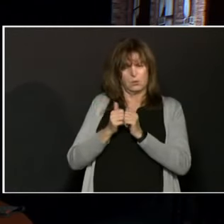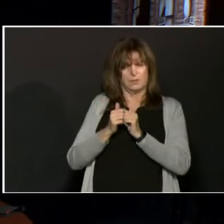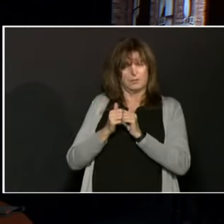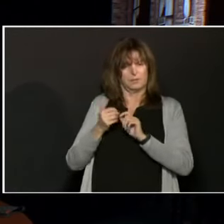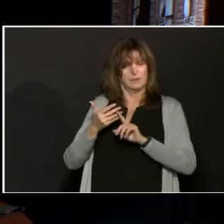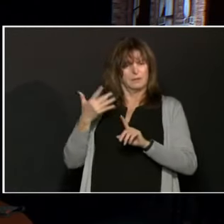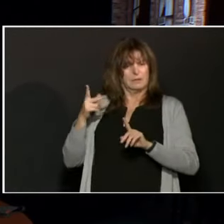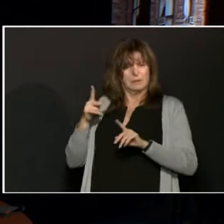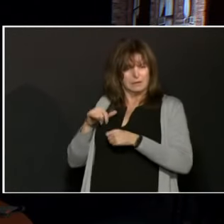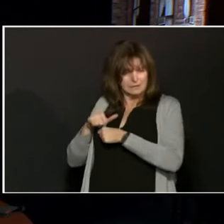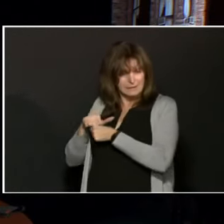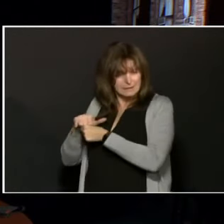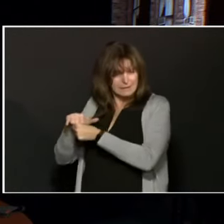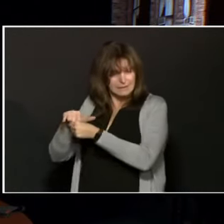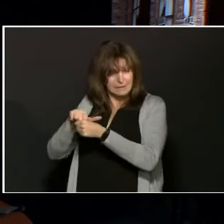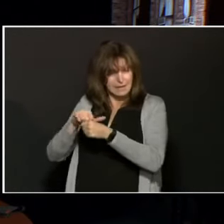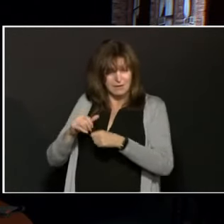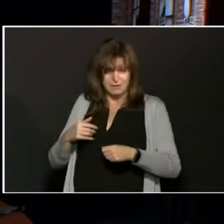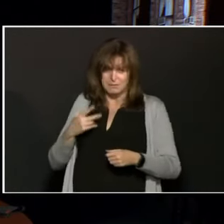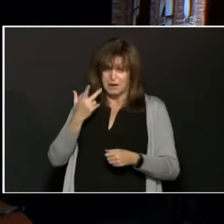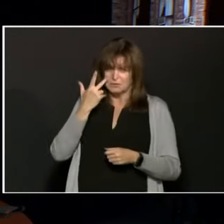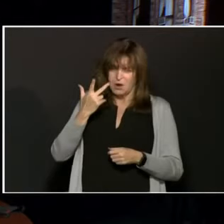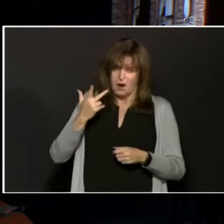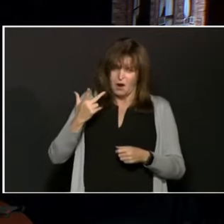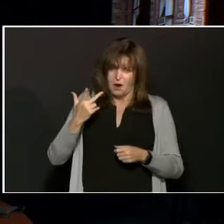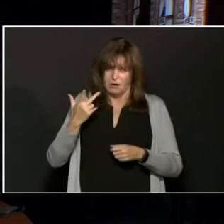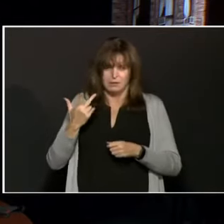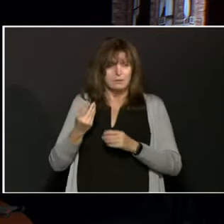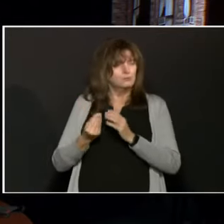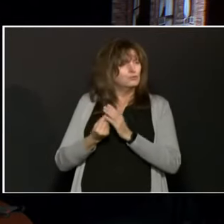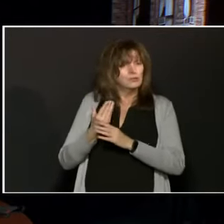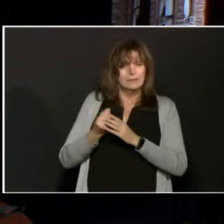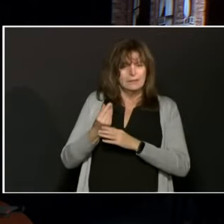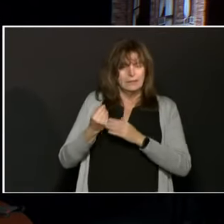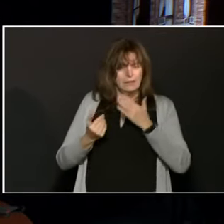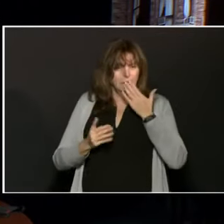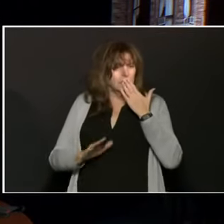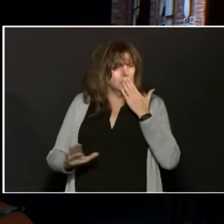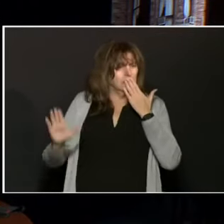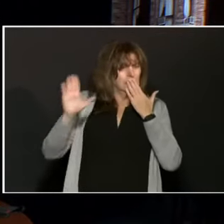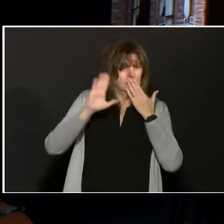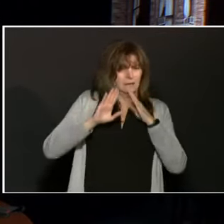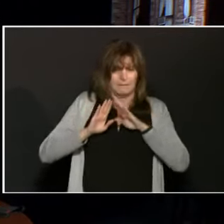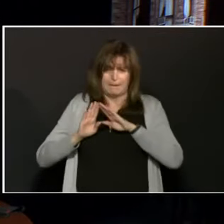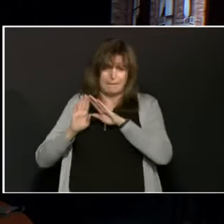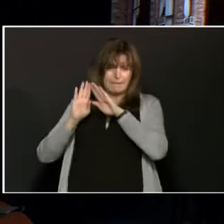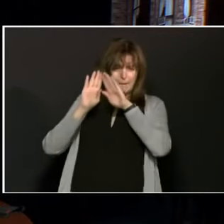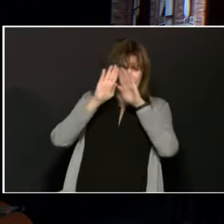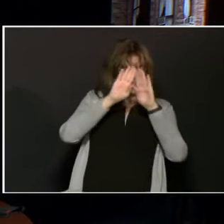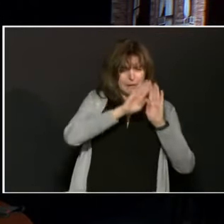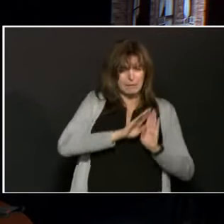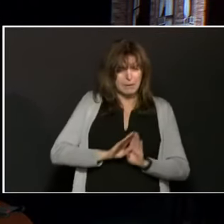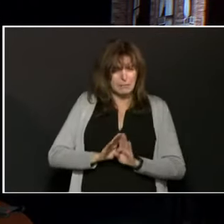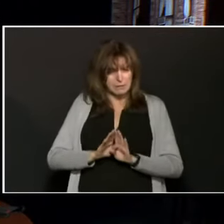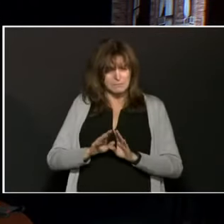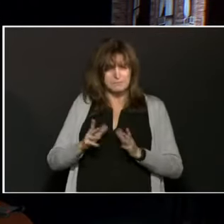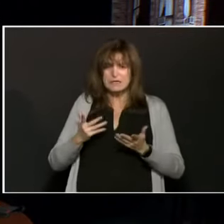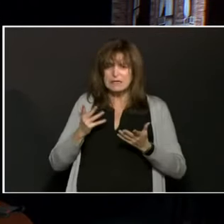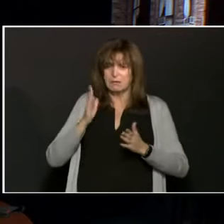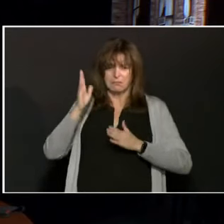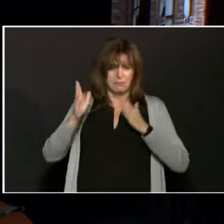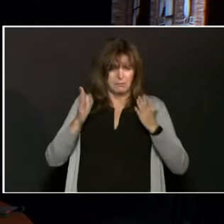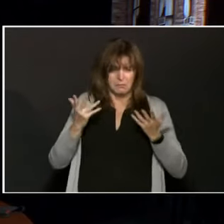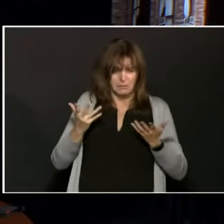the spring, the entire province was locked down, so there was nowhere for anyone to go, as opposed to what we're seeing now, a regional